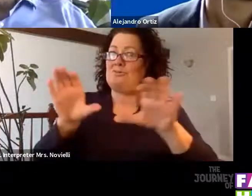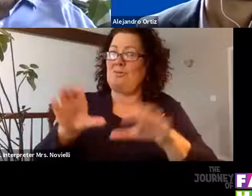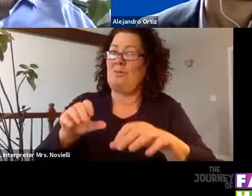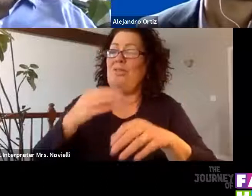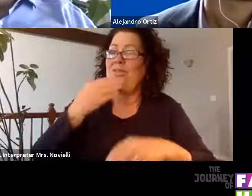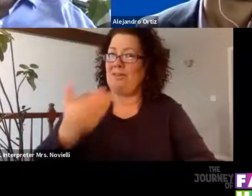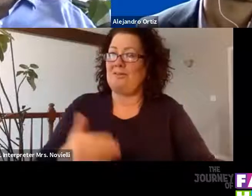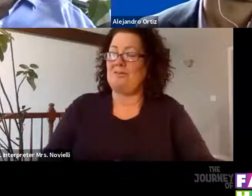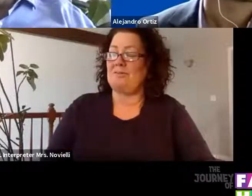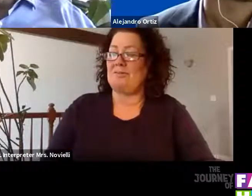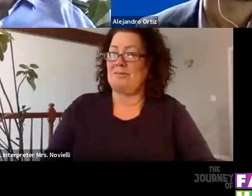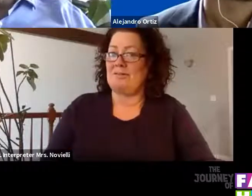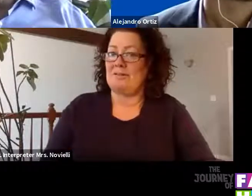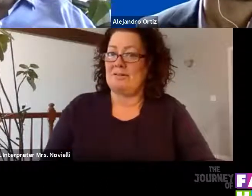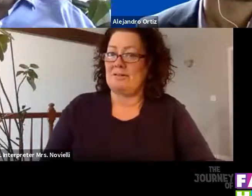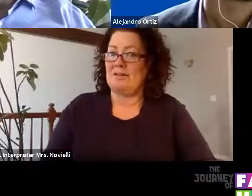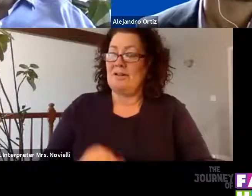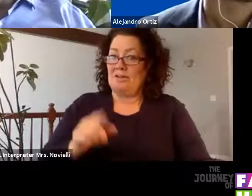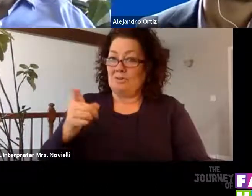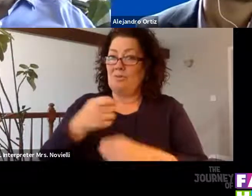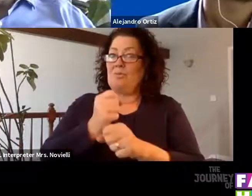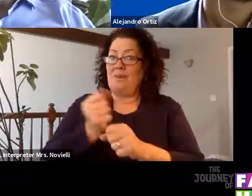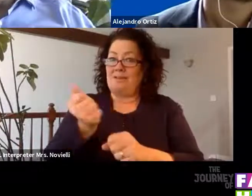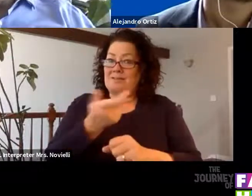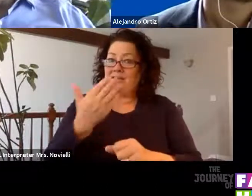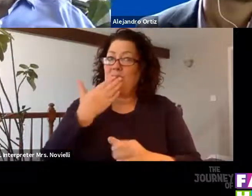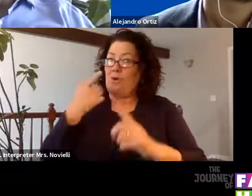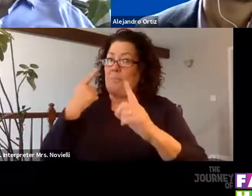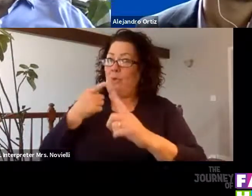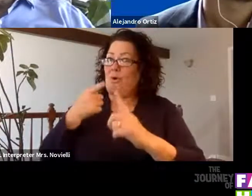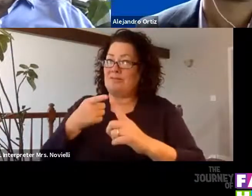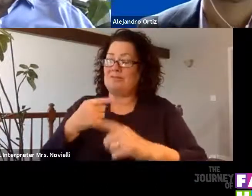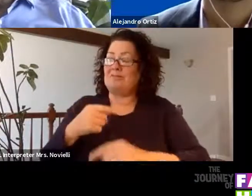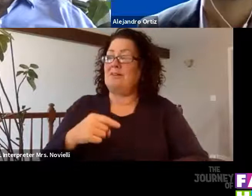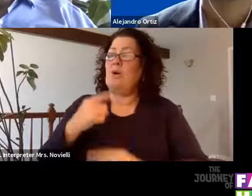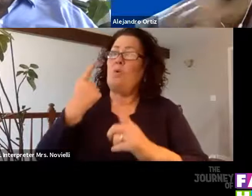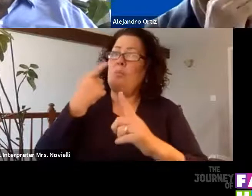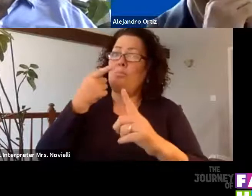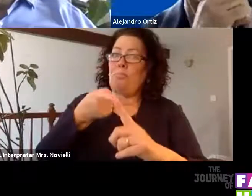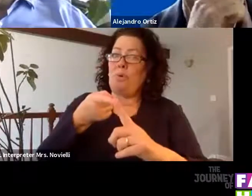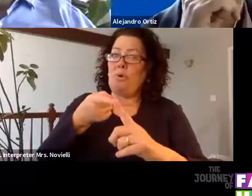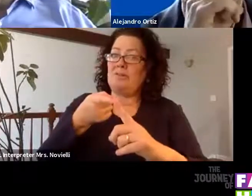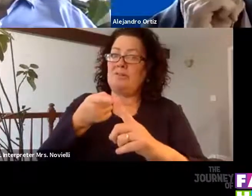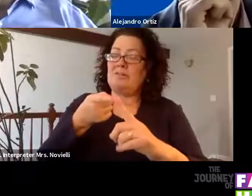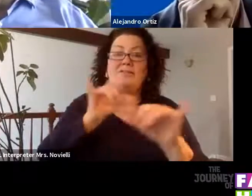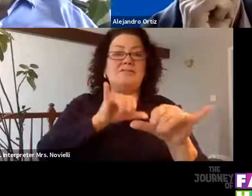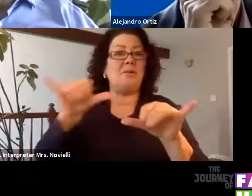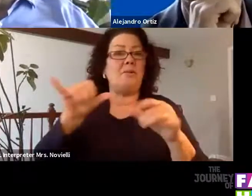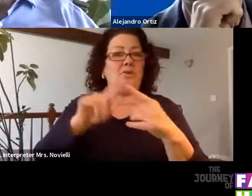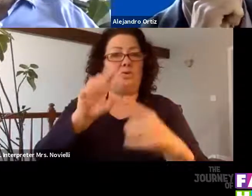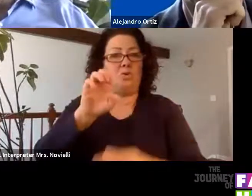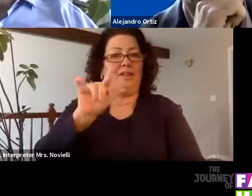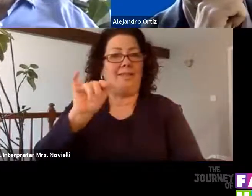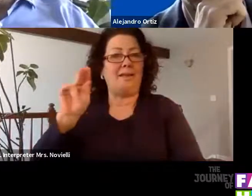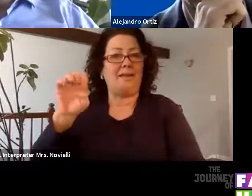do, you know, again, I think what, you know, made a number of really good points. I did, you know, I think one of the points you made, which I think is similar to a point that